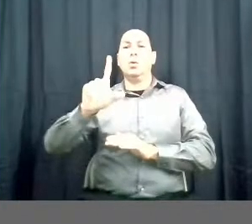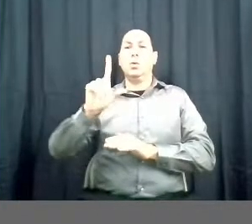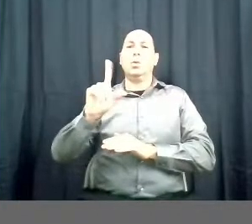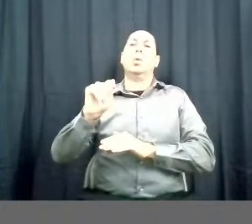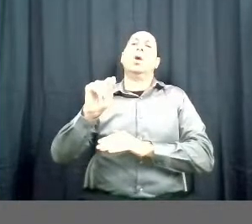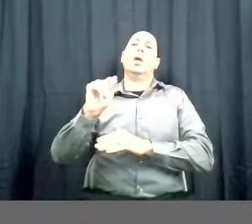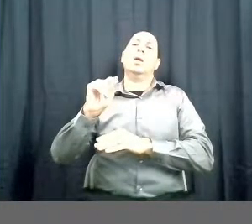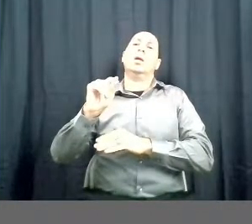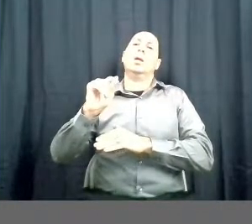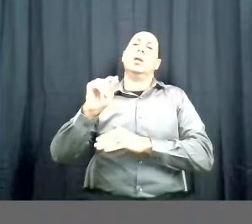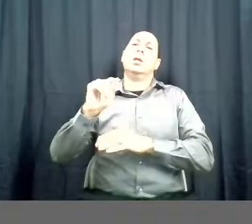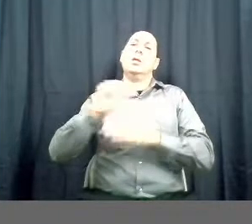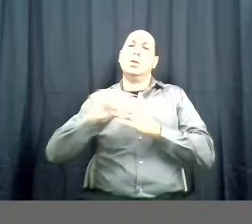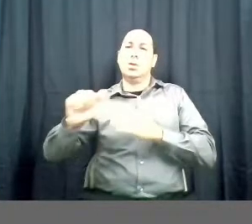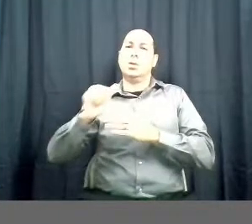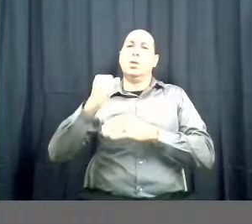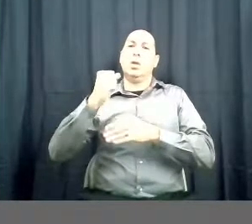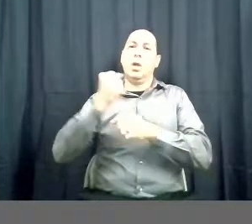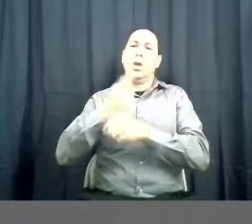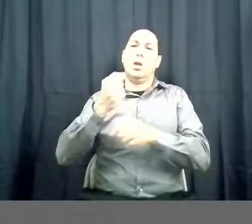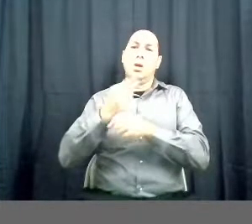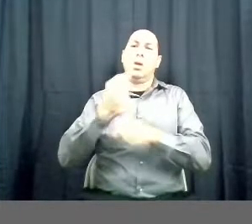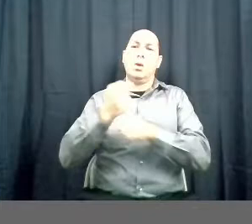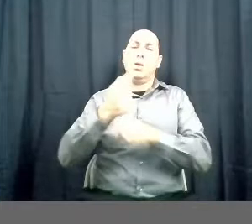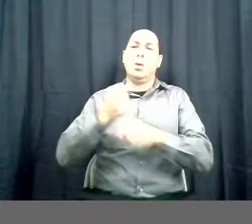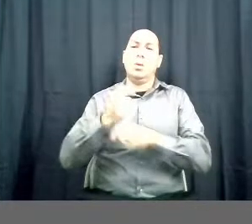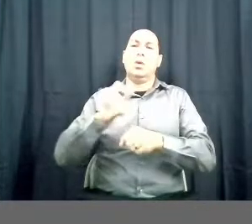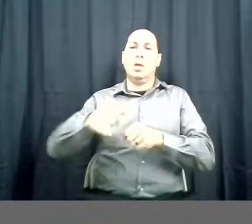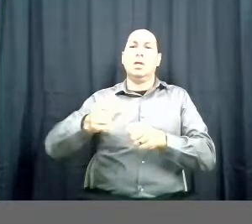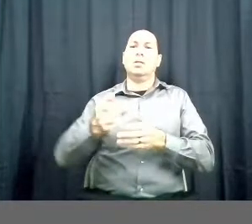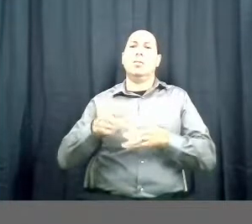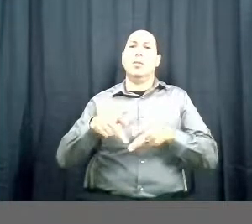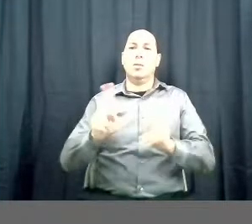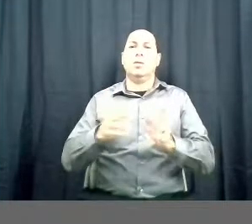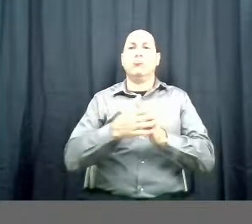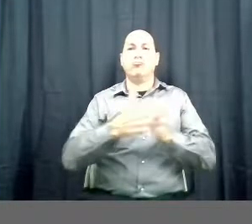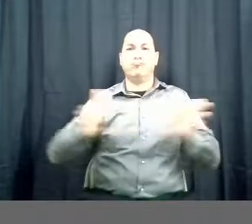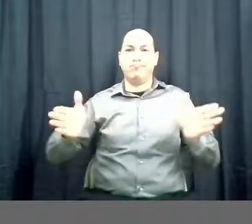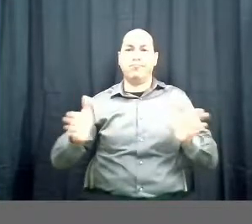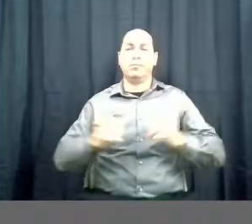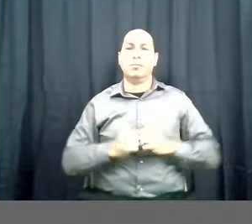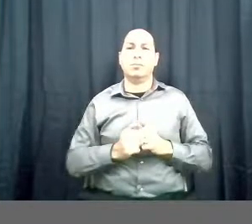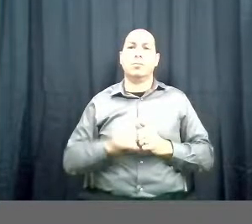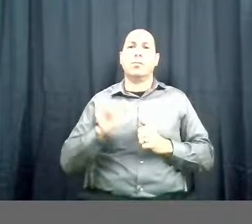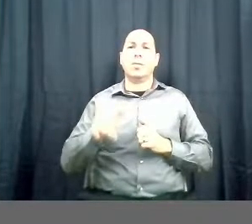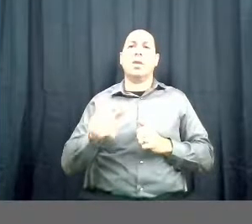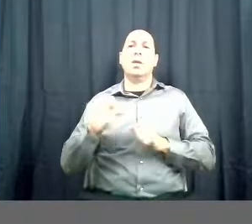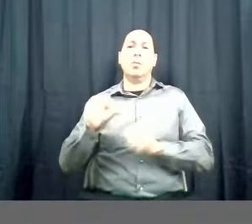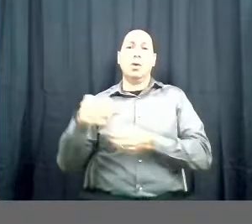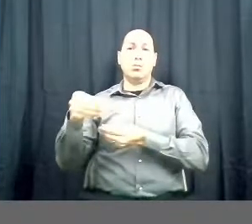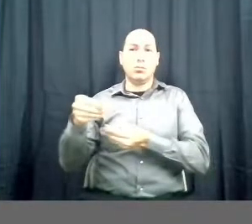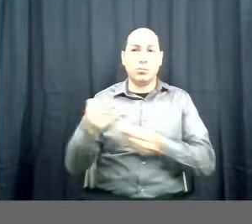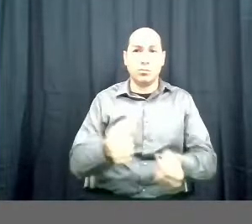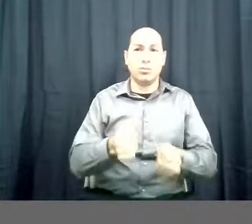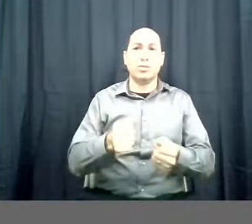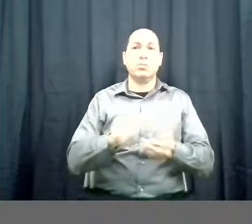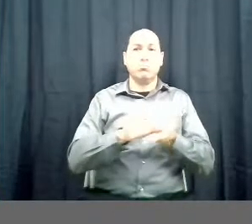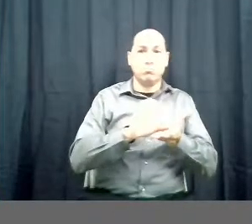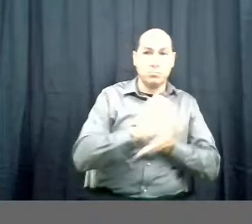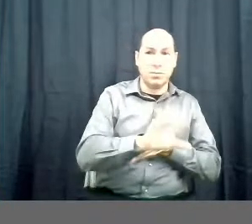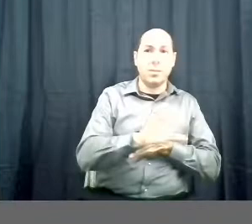the PRPL expansion. The government projects it can cover these expenditures by using projected